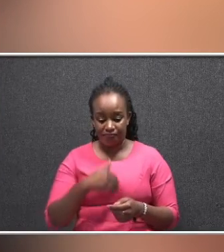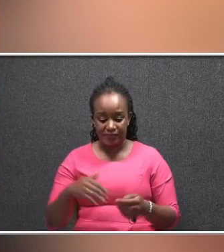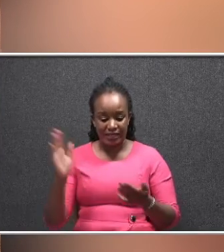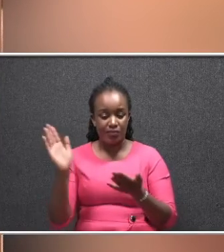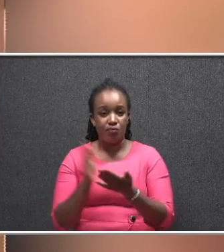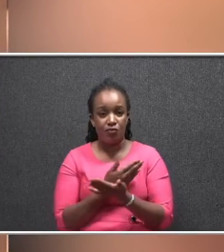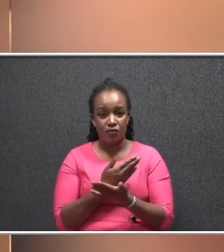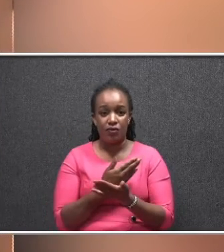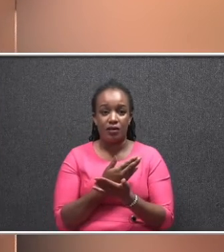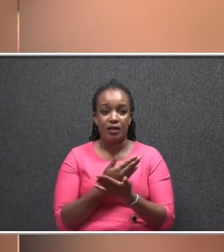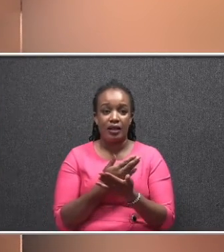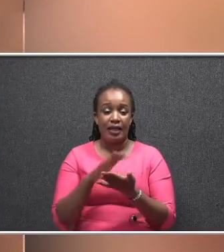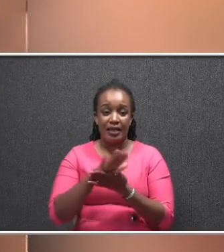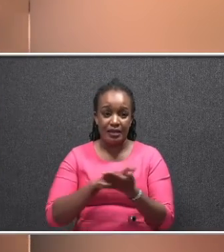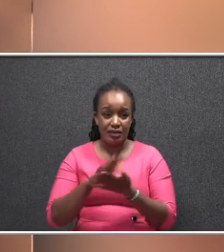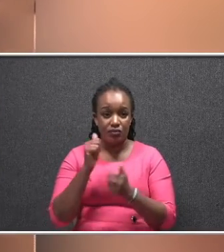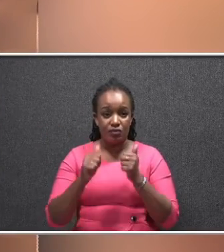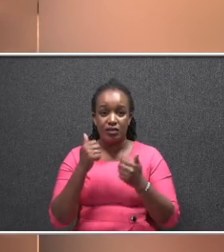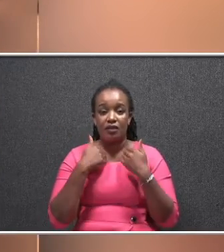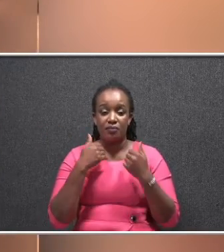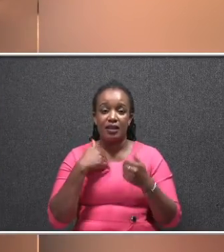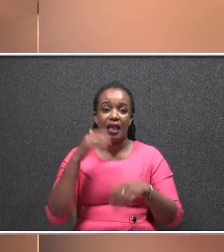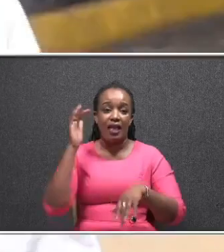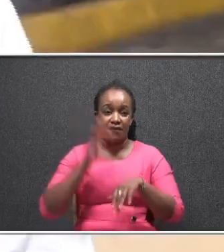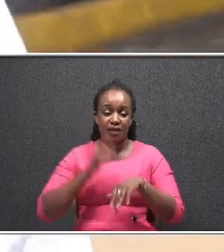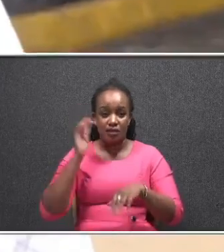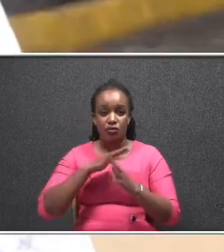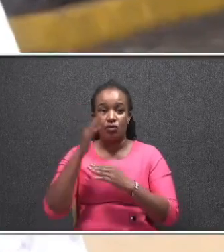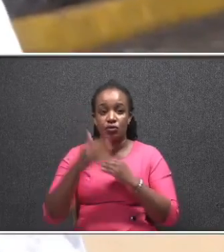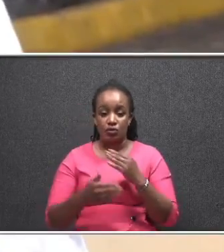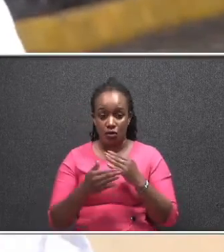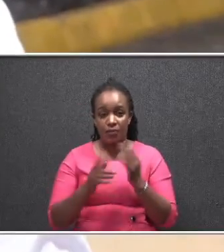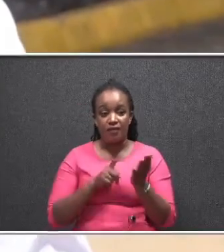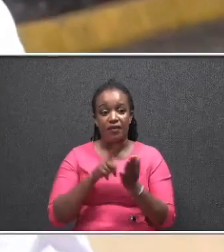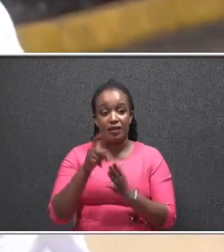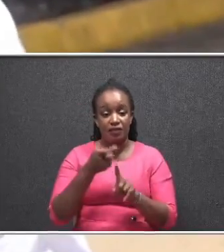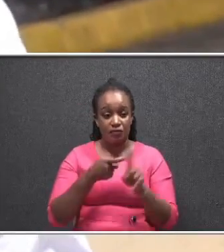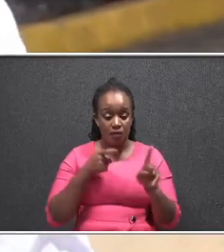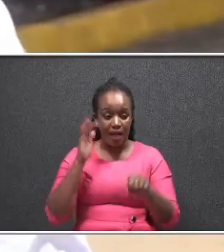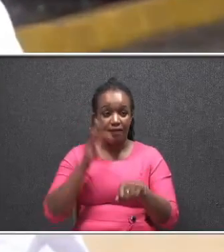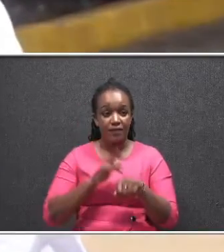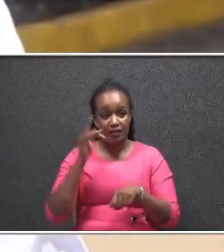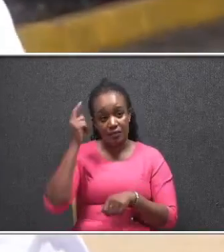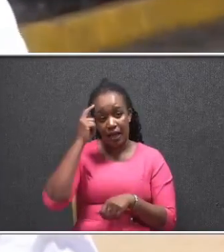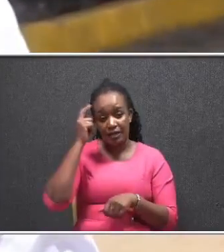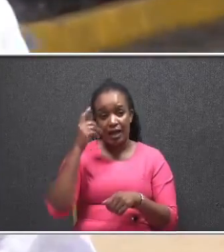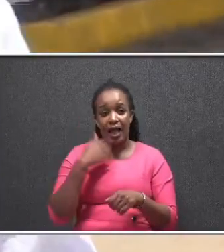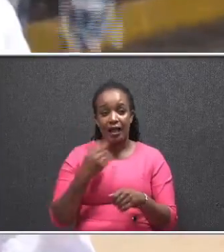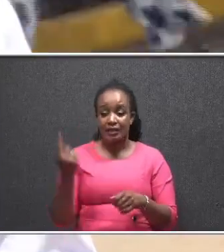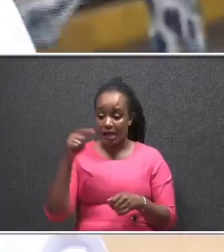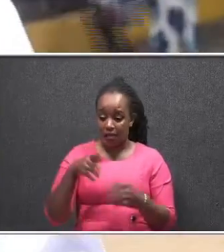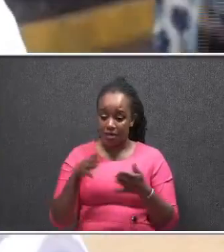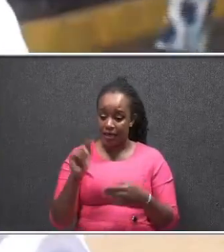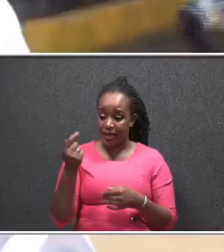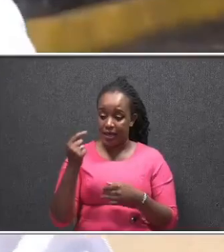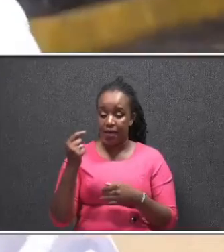parts like an eye to stop the fungi from reaching the brain. It hasn't much affected Kenya, but